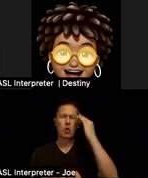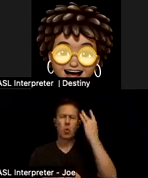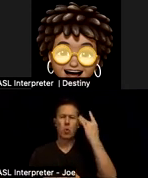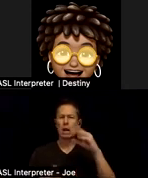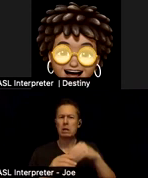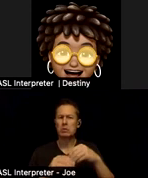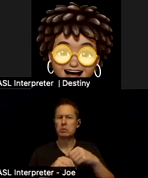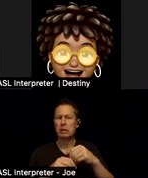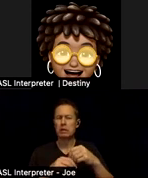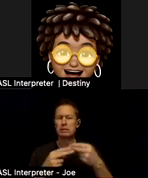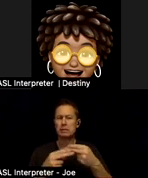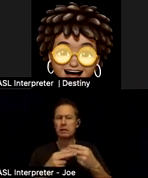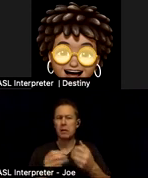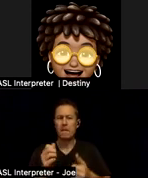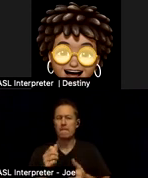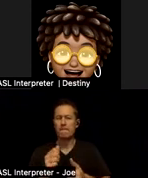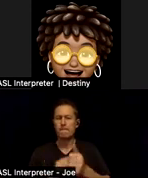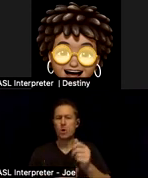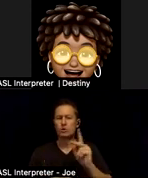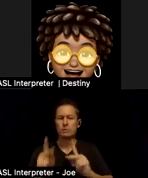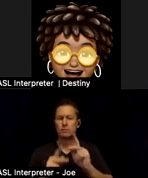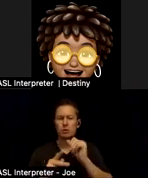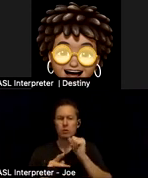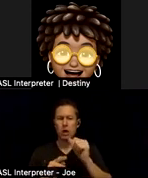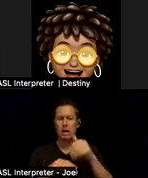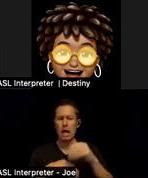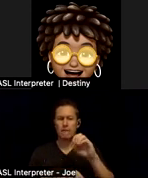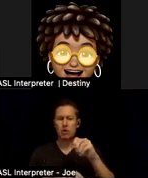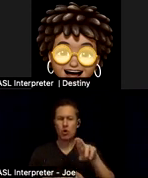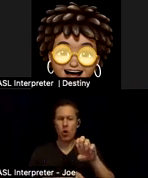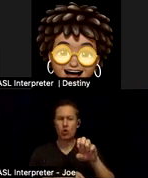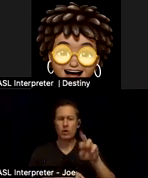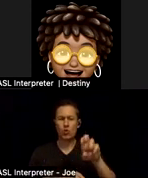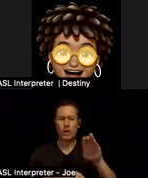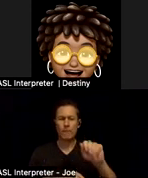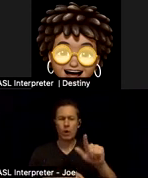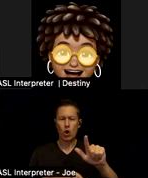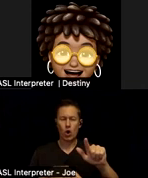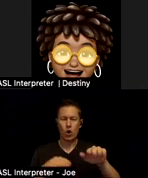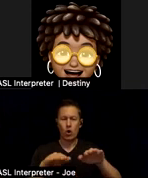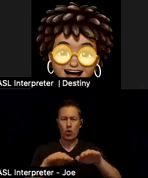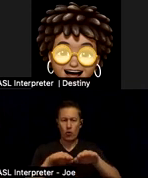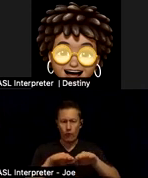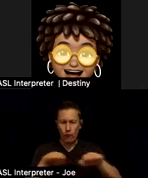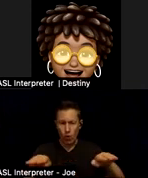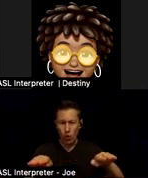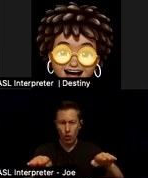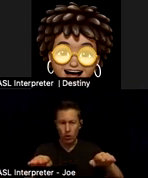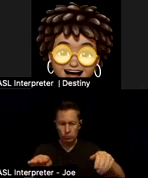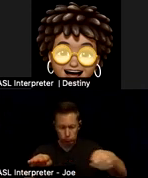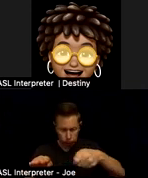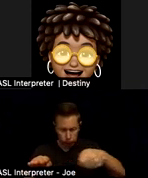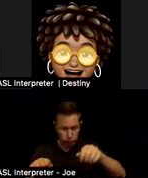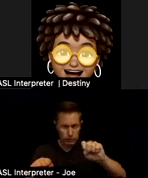person does not have a concrete rebar floor scanner. But if you happen to know somebody who works in the construction industry,